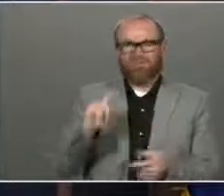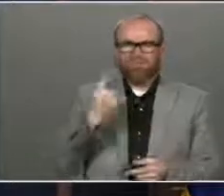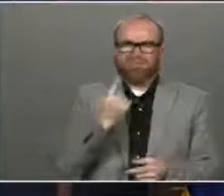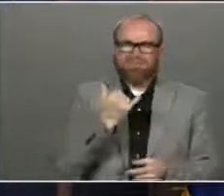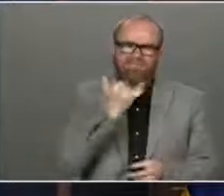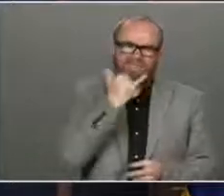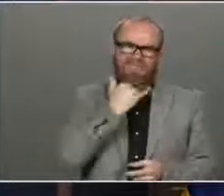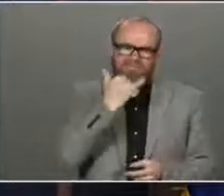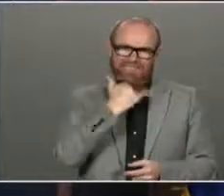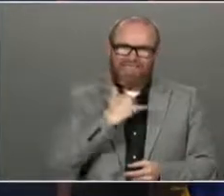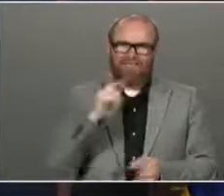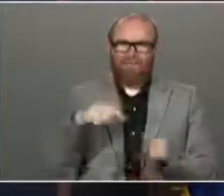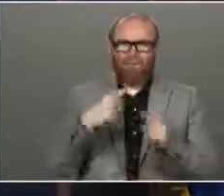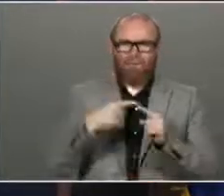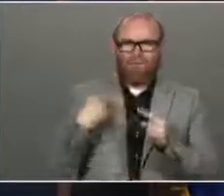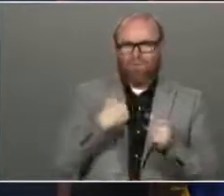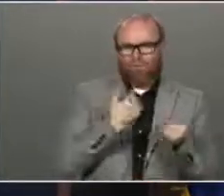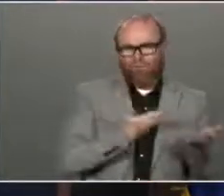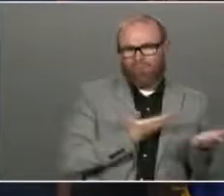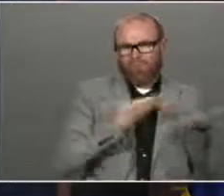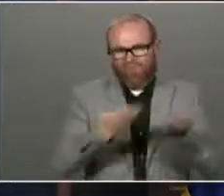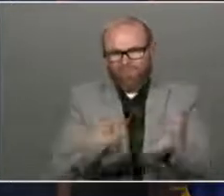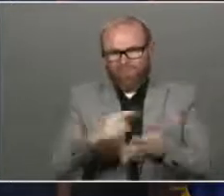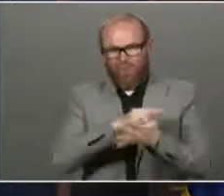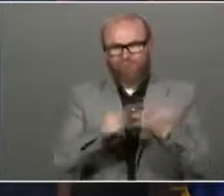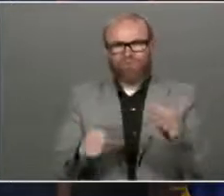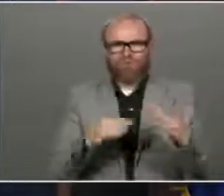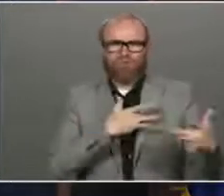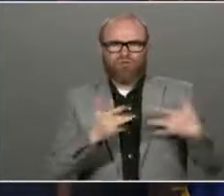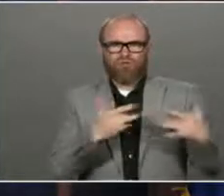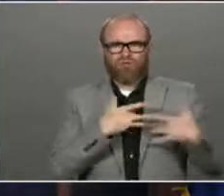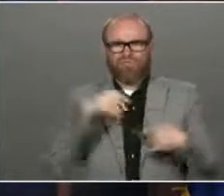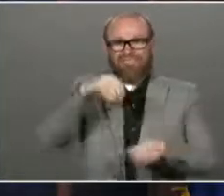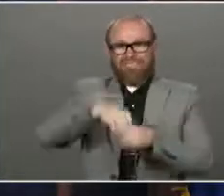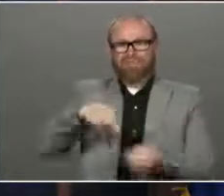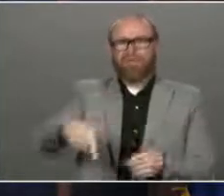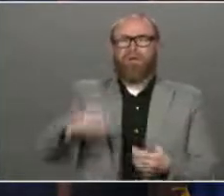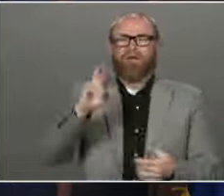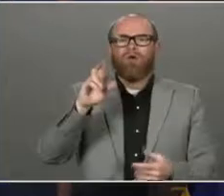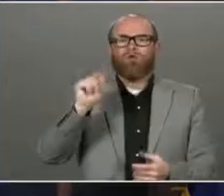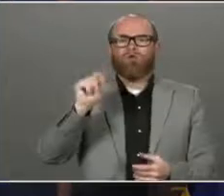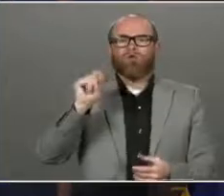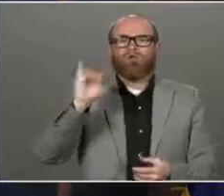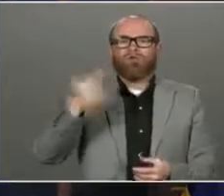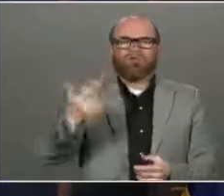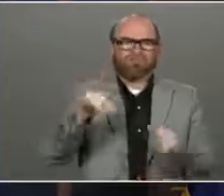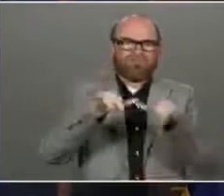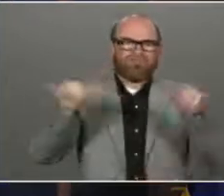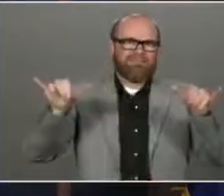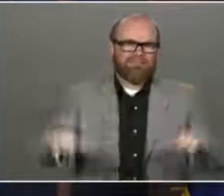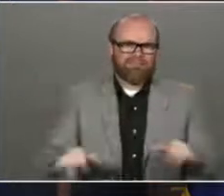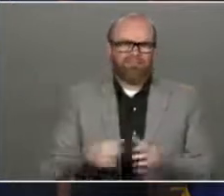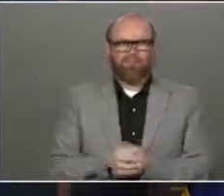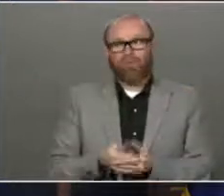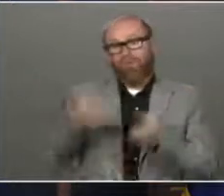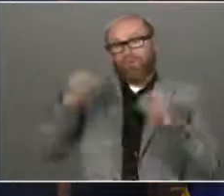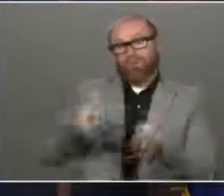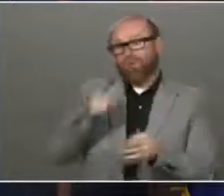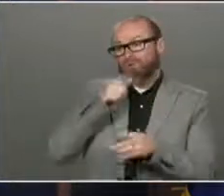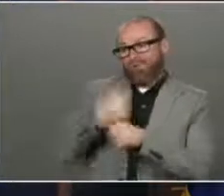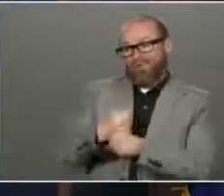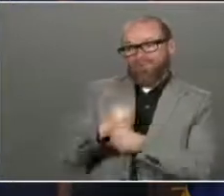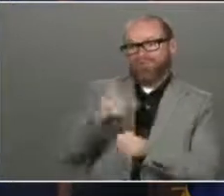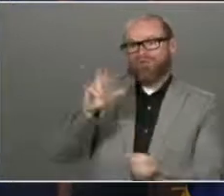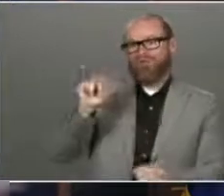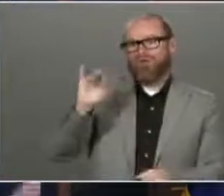we start bringing these concerns into a rating system. The person who gets to make that rating system